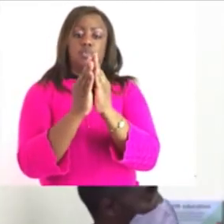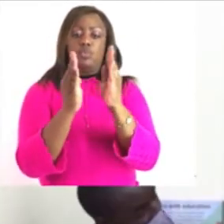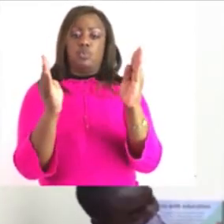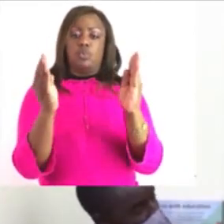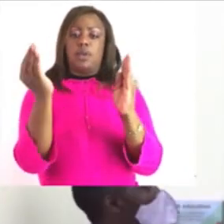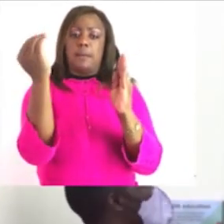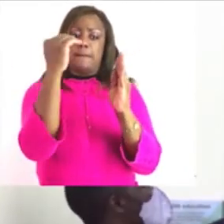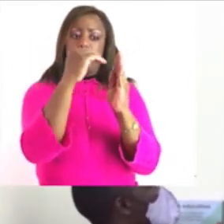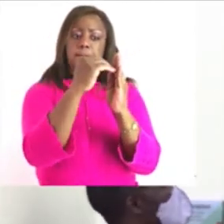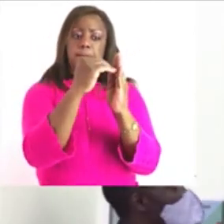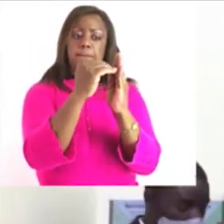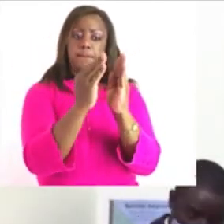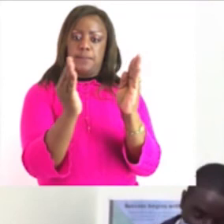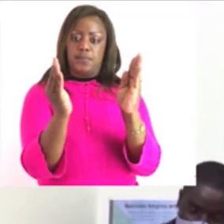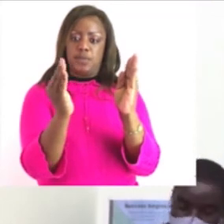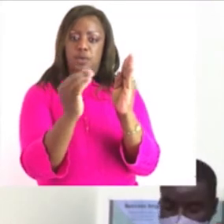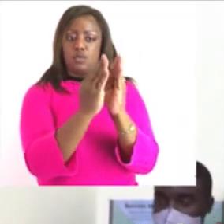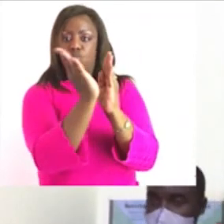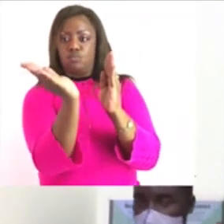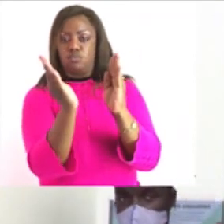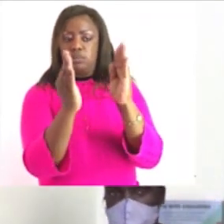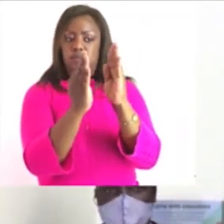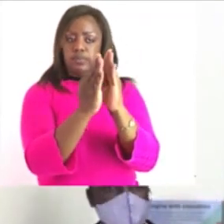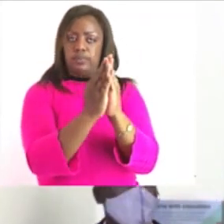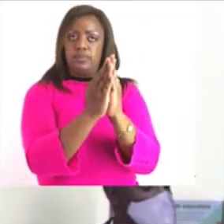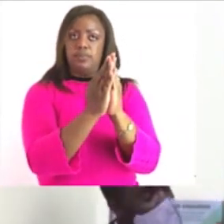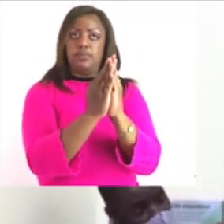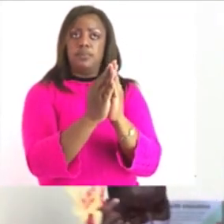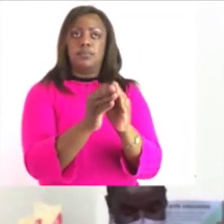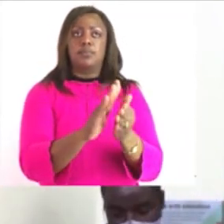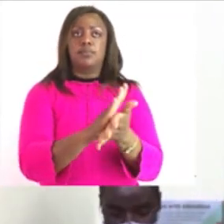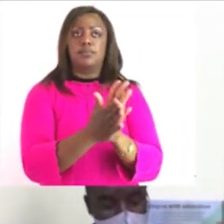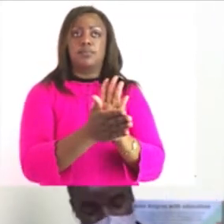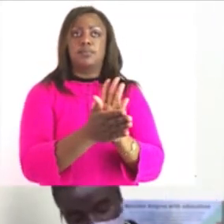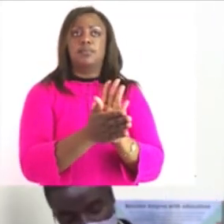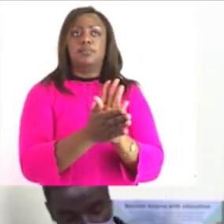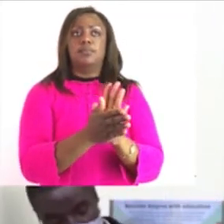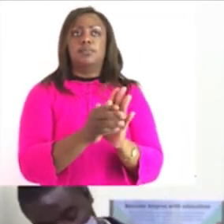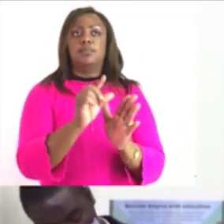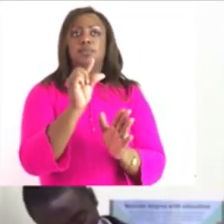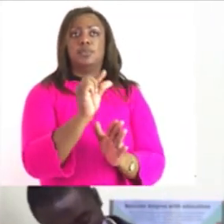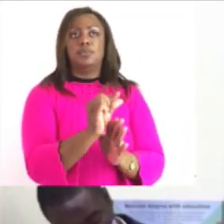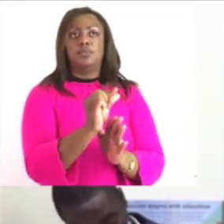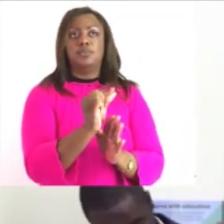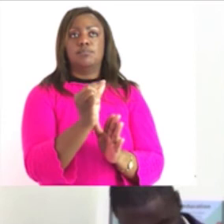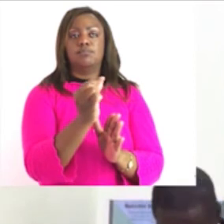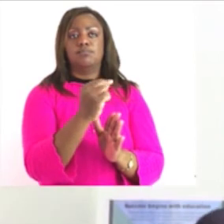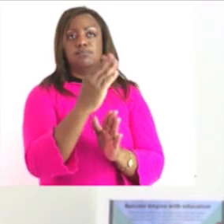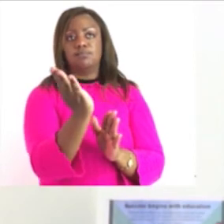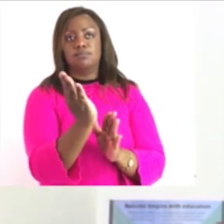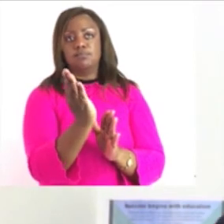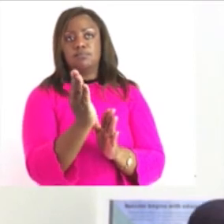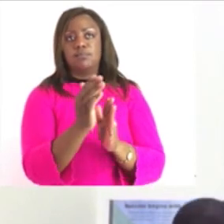space for the air, but when we're breathing out, our chest becomes smaller to make sure that the air is actually squeezed out of